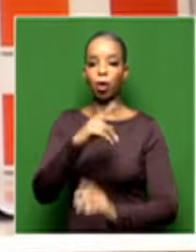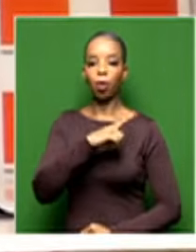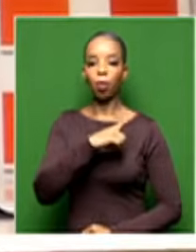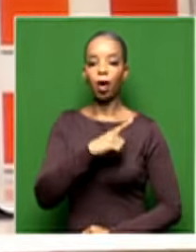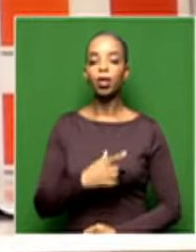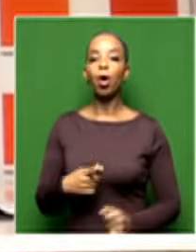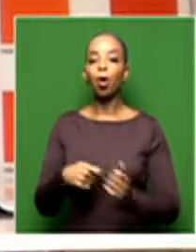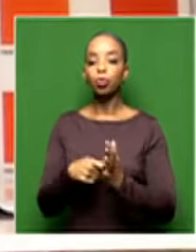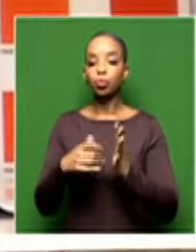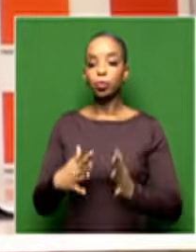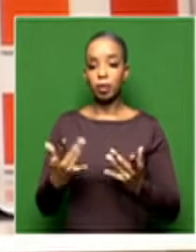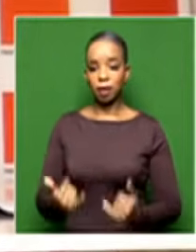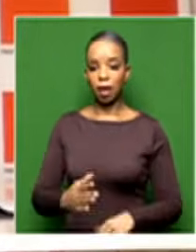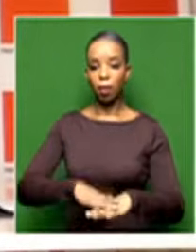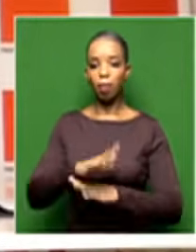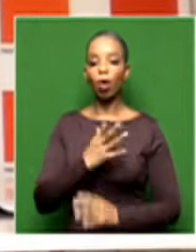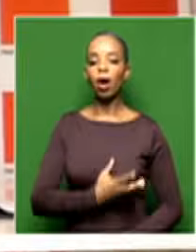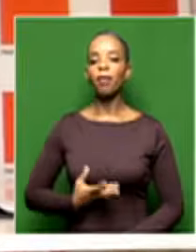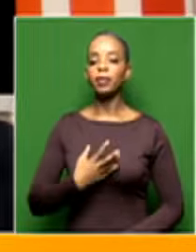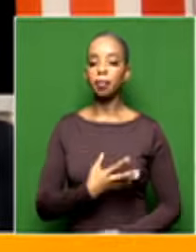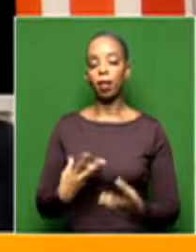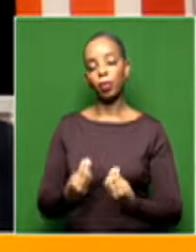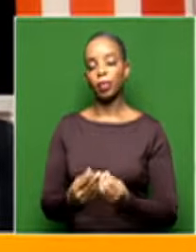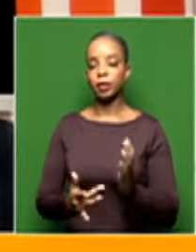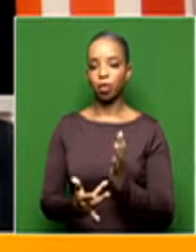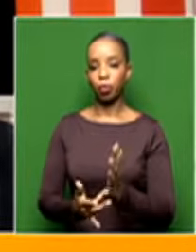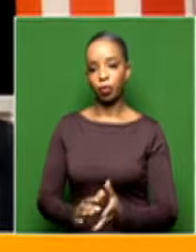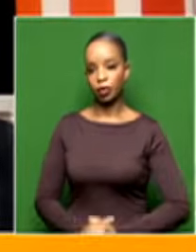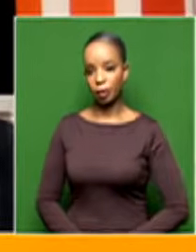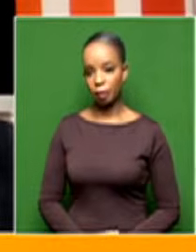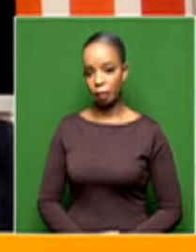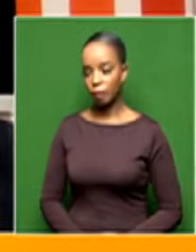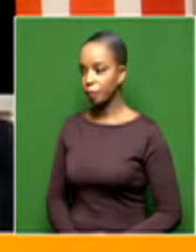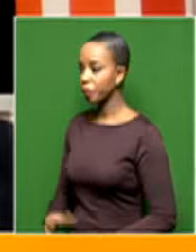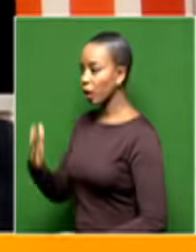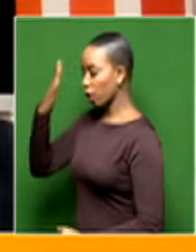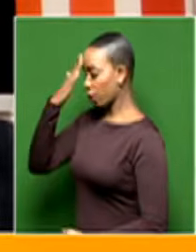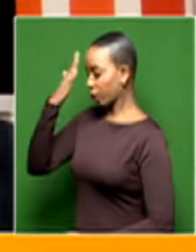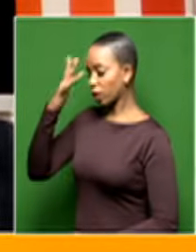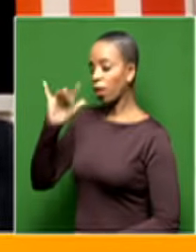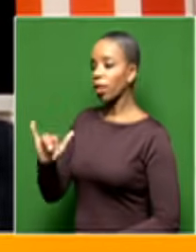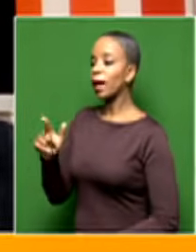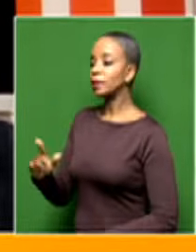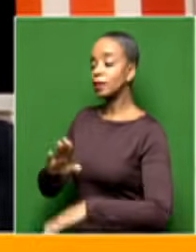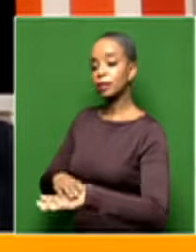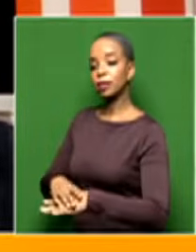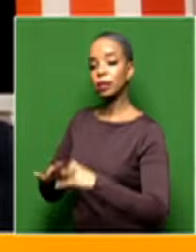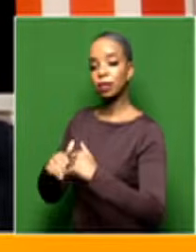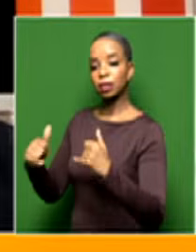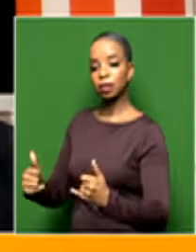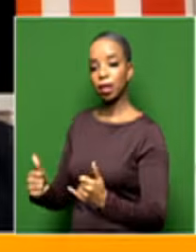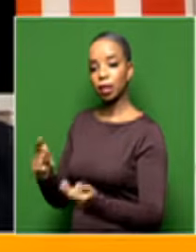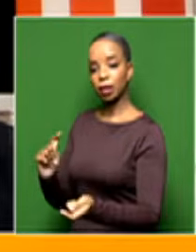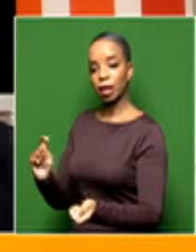more comfortable with technology in itself. Now, Craig, we know that digital transformation is quite a huge conversation